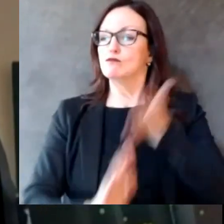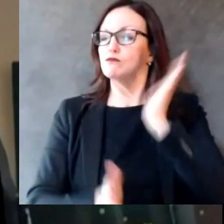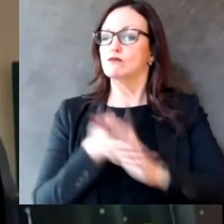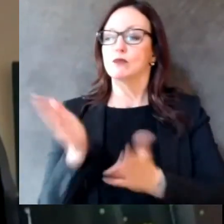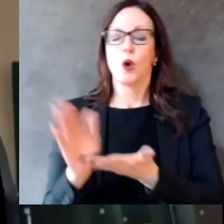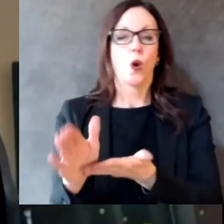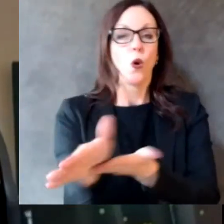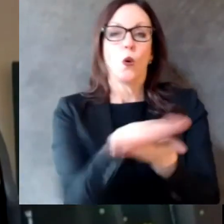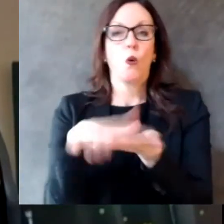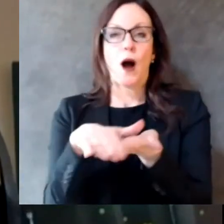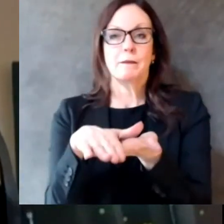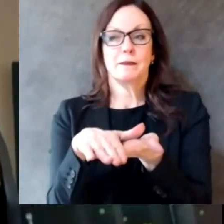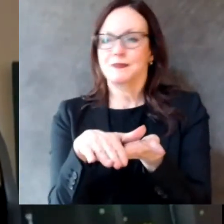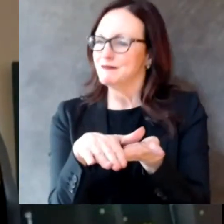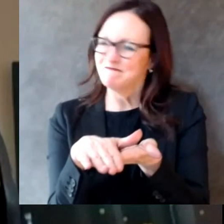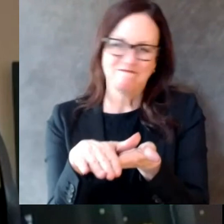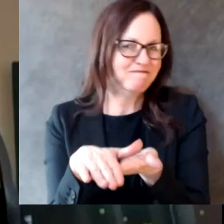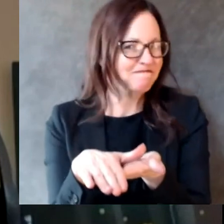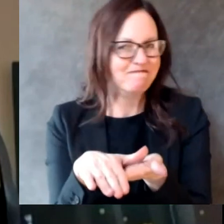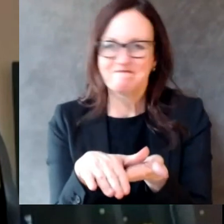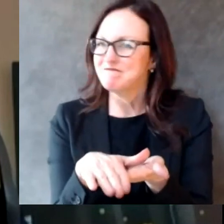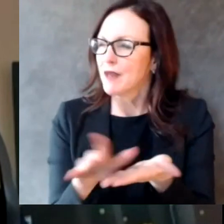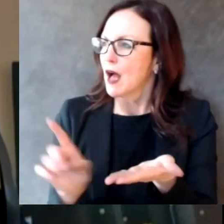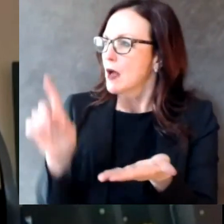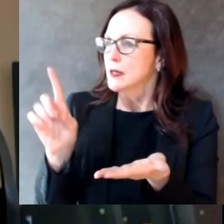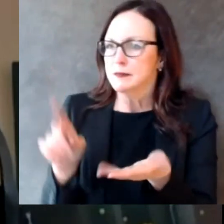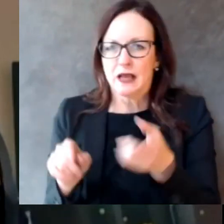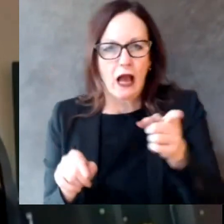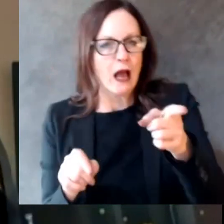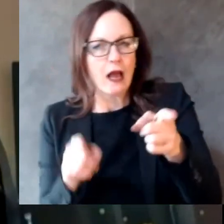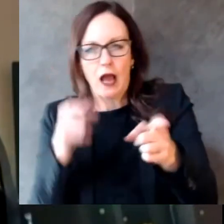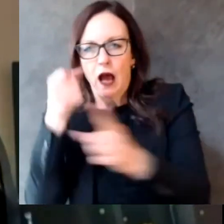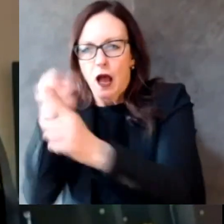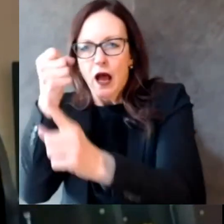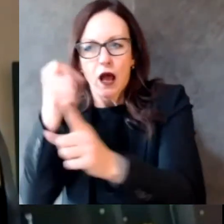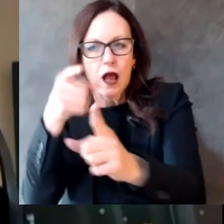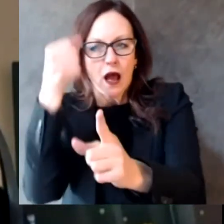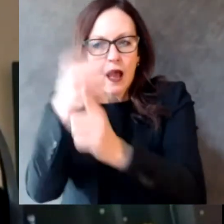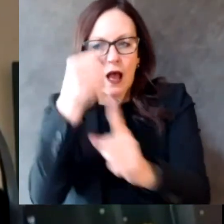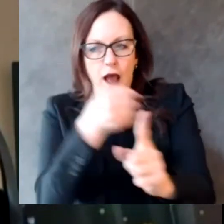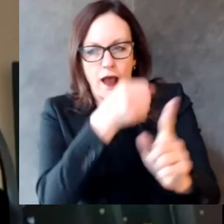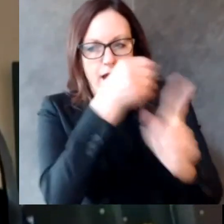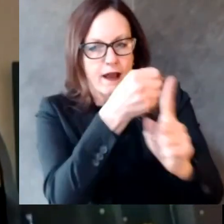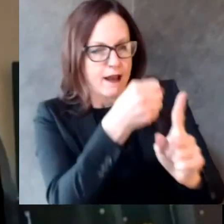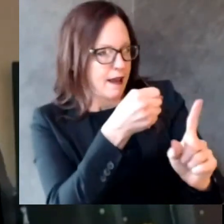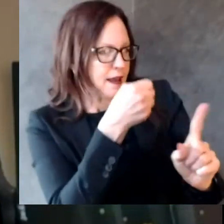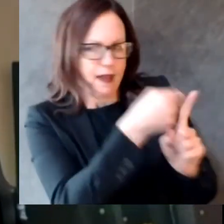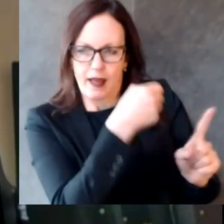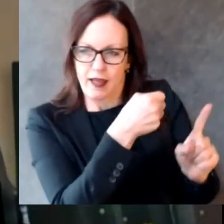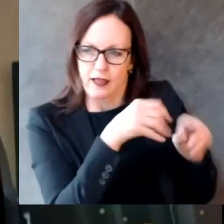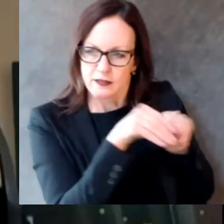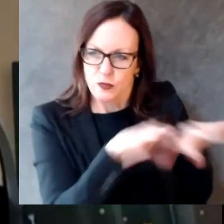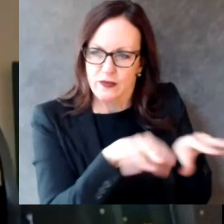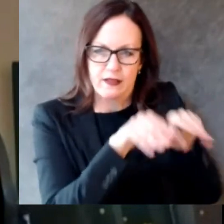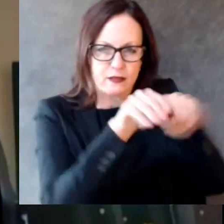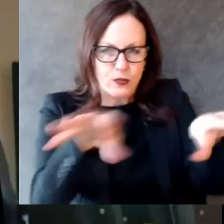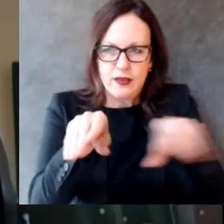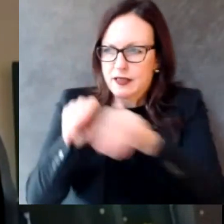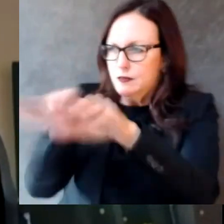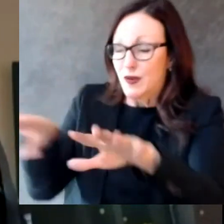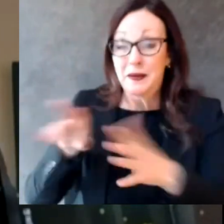and recommit to stopping it in its tracks. Thank you for getting vaccinated, for reaching out